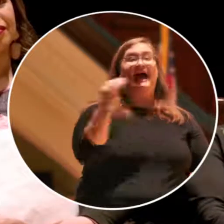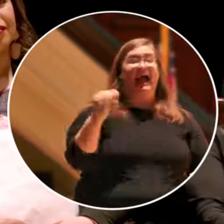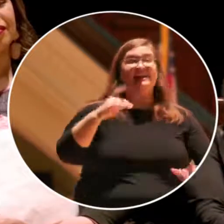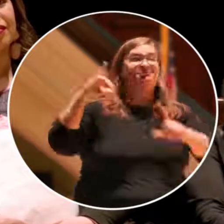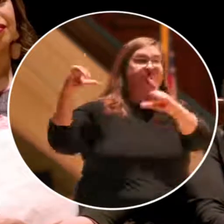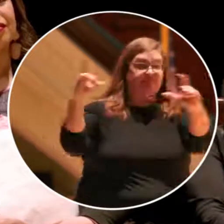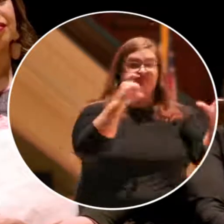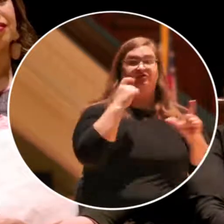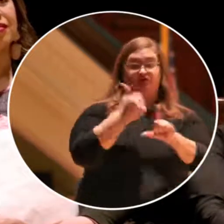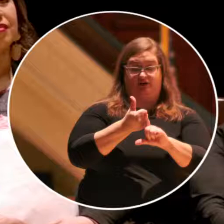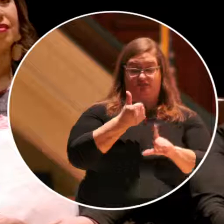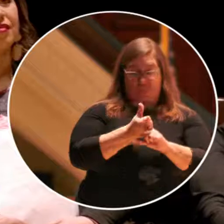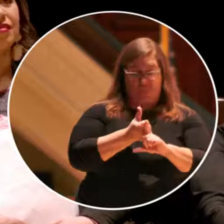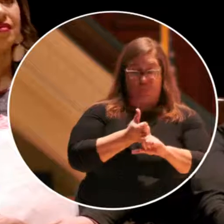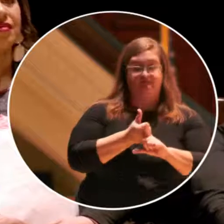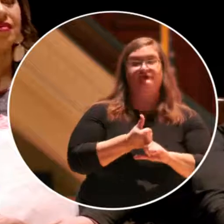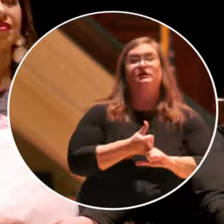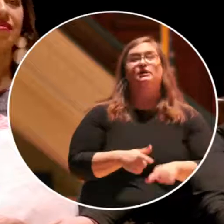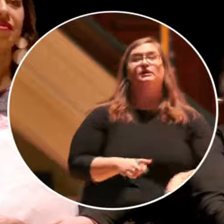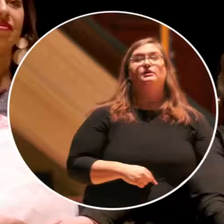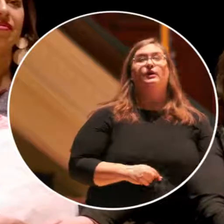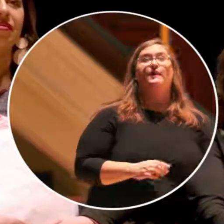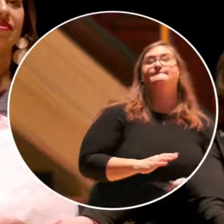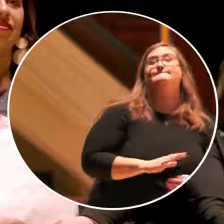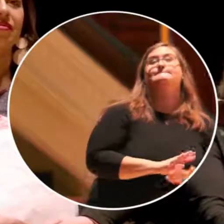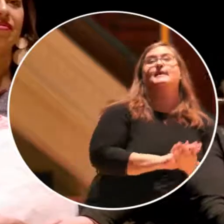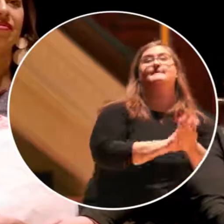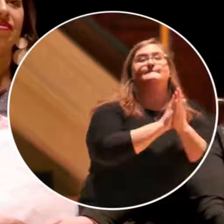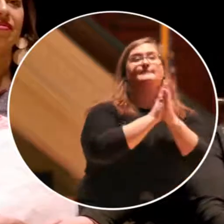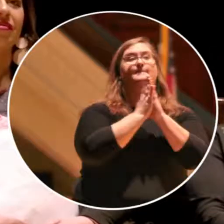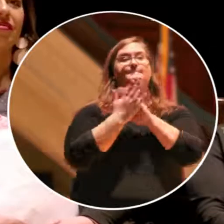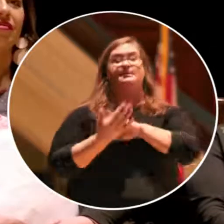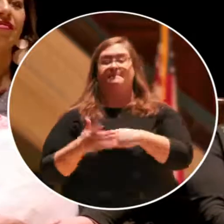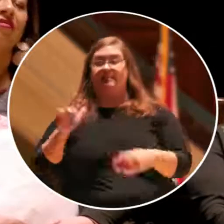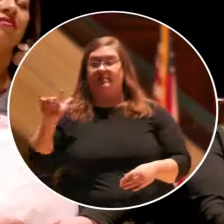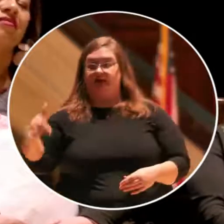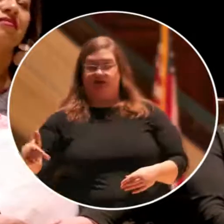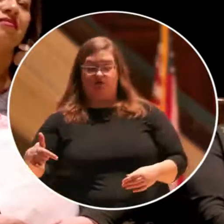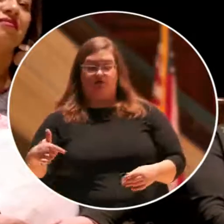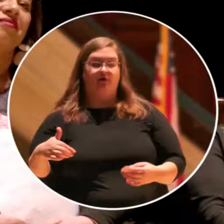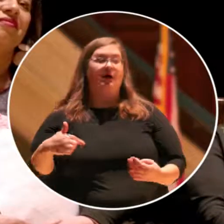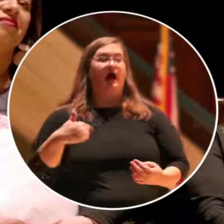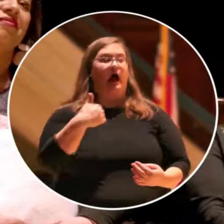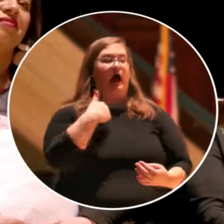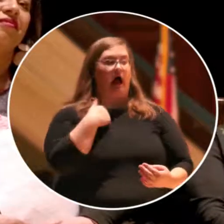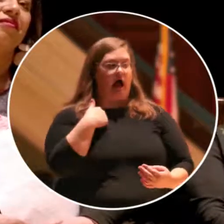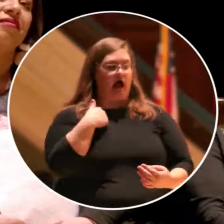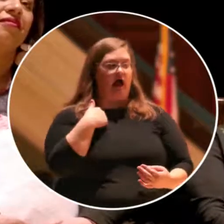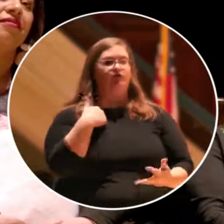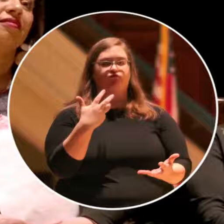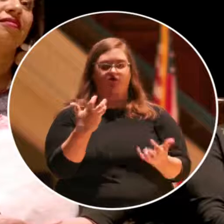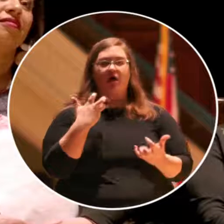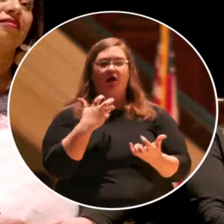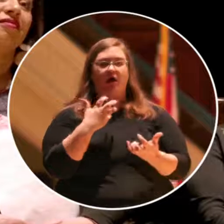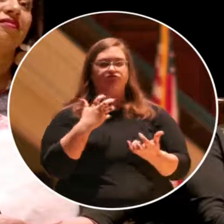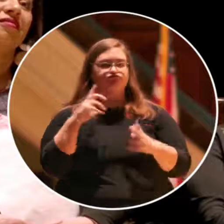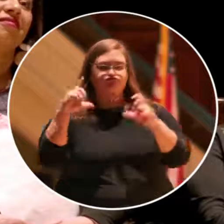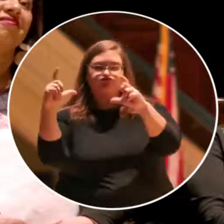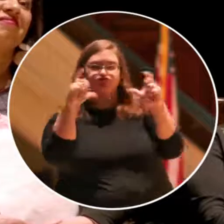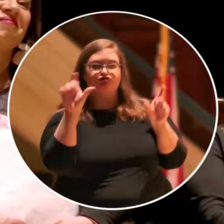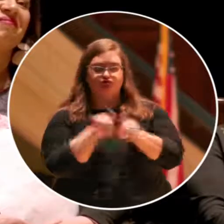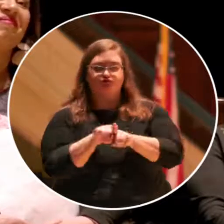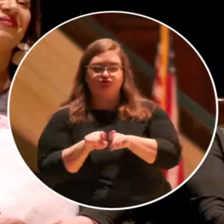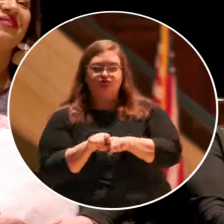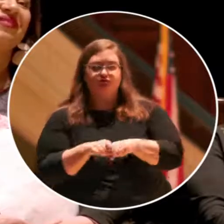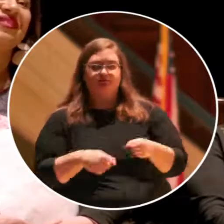want to forget. And when I was a kid, before I knew my stepmother and her father's interest, I had declared that I wanted to take